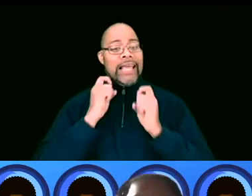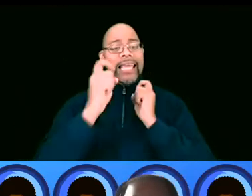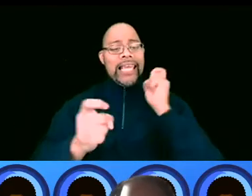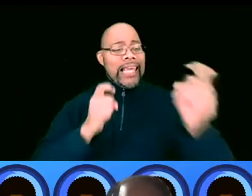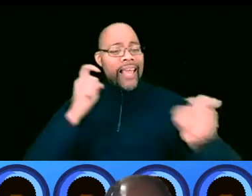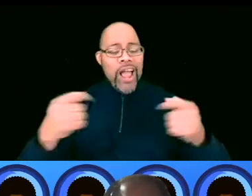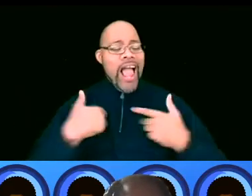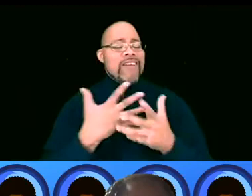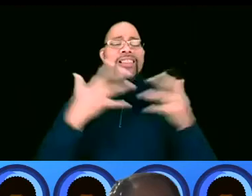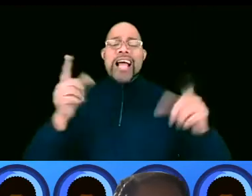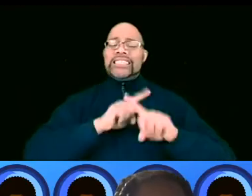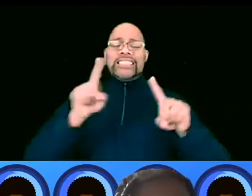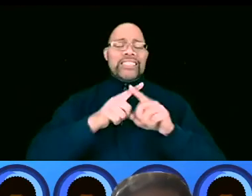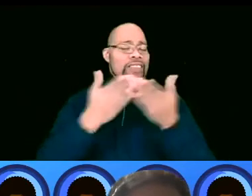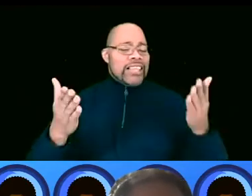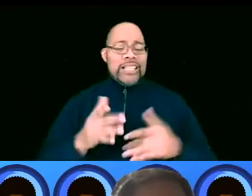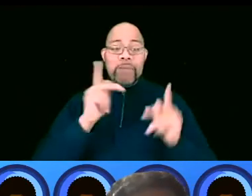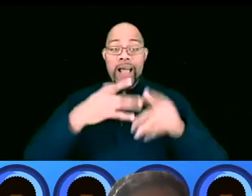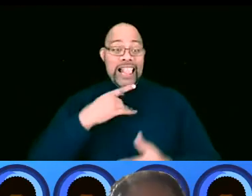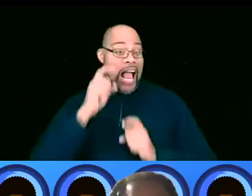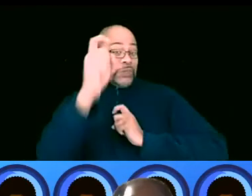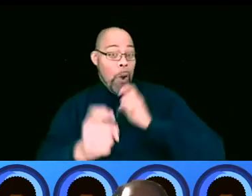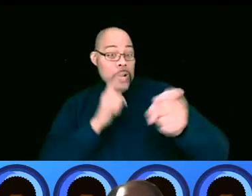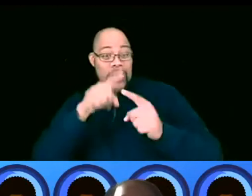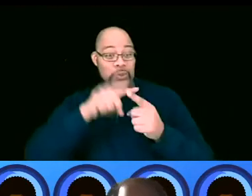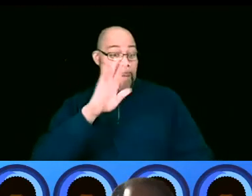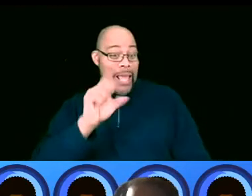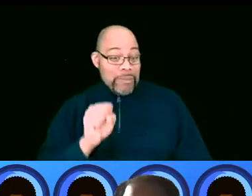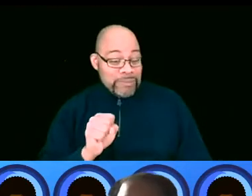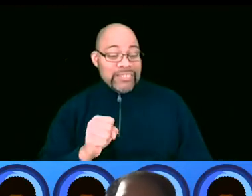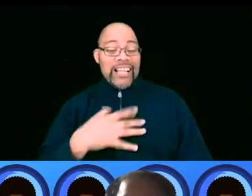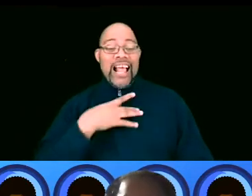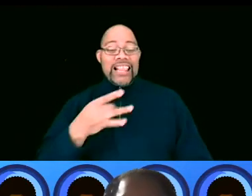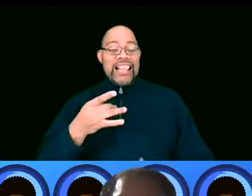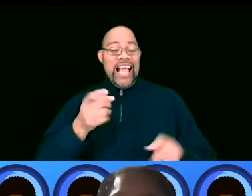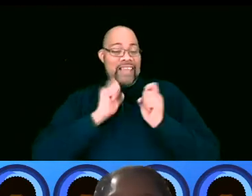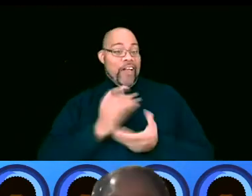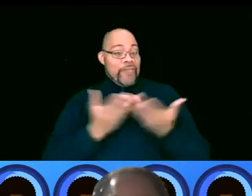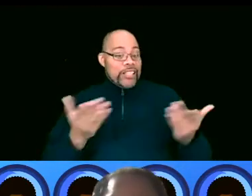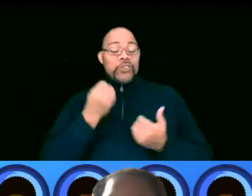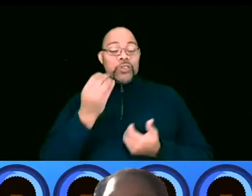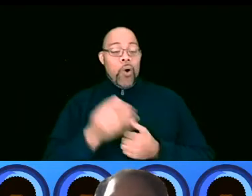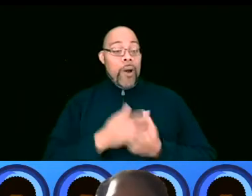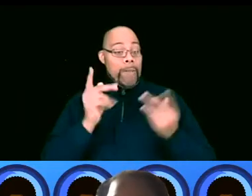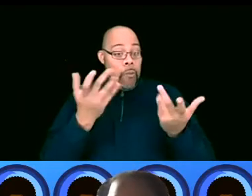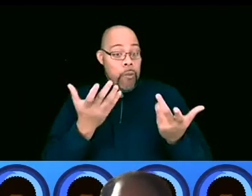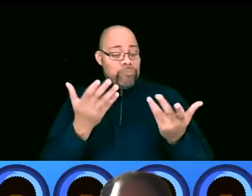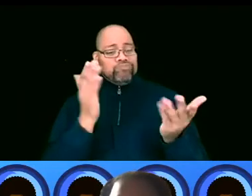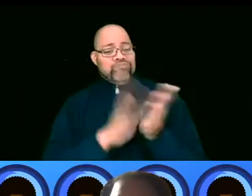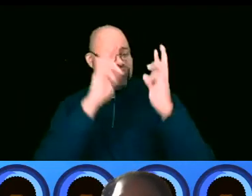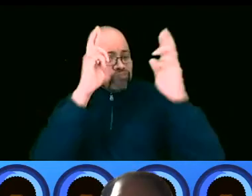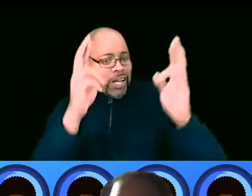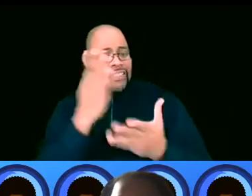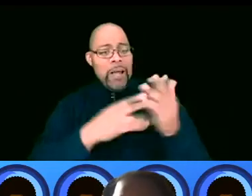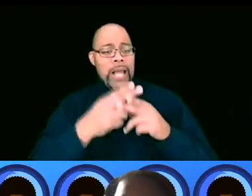giveaways. We have a lot of different things. Folks like donating to BIMS. They like running us some stuff. So I don't know if folks want to shout out some different things that we'll